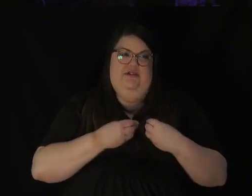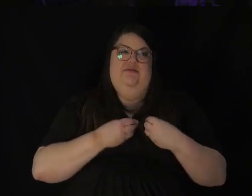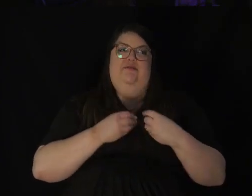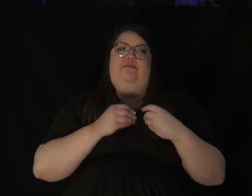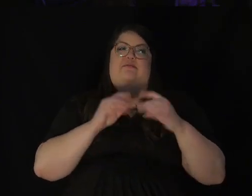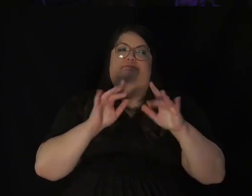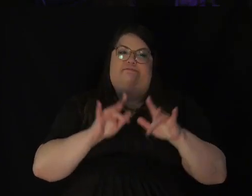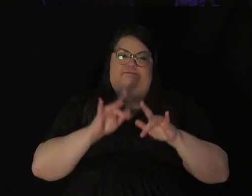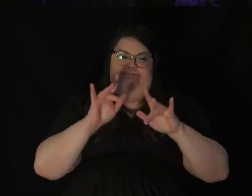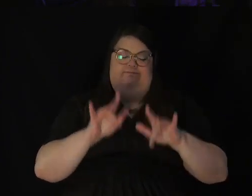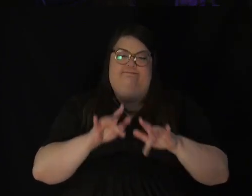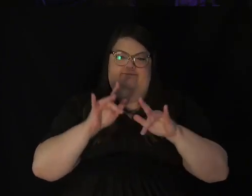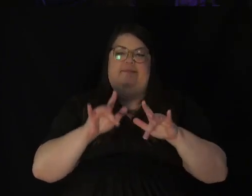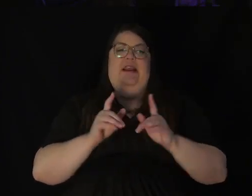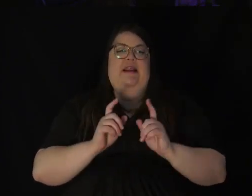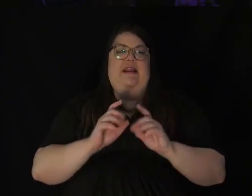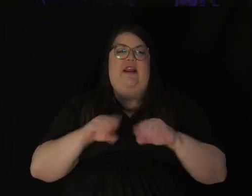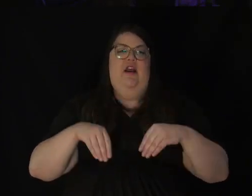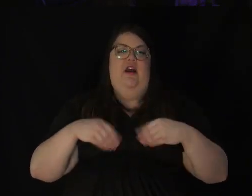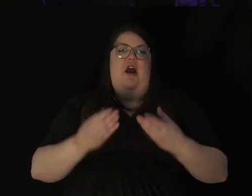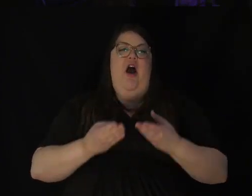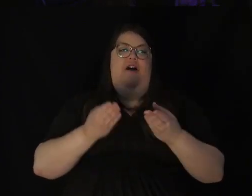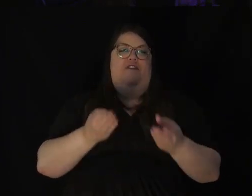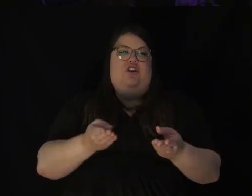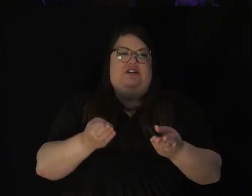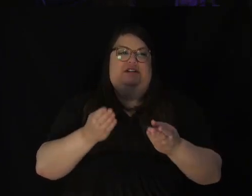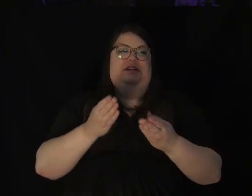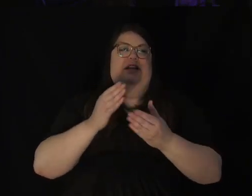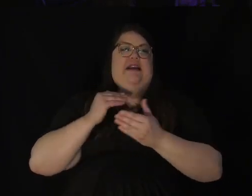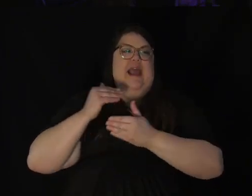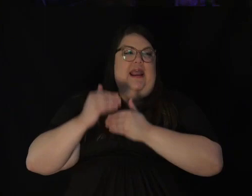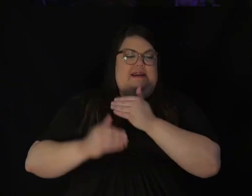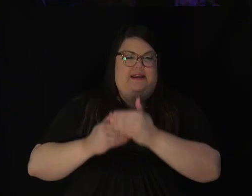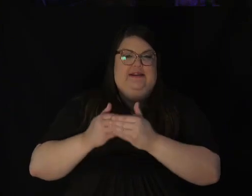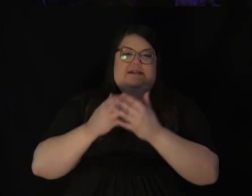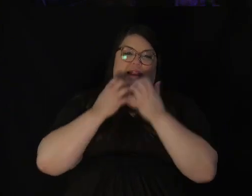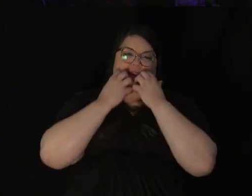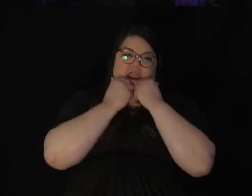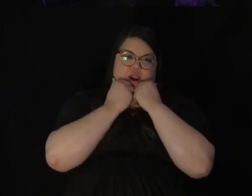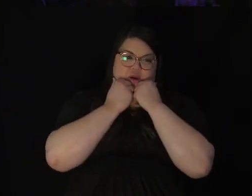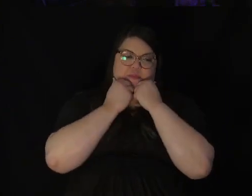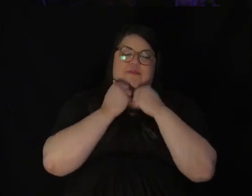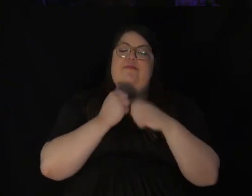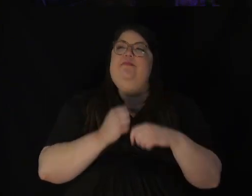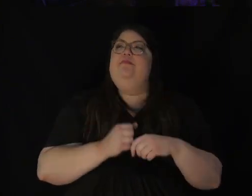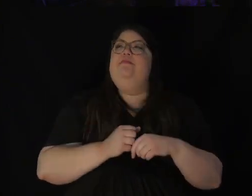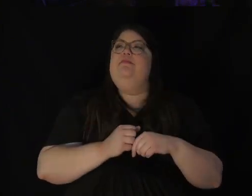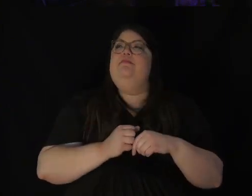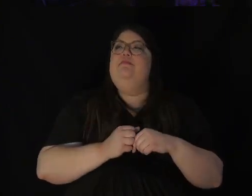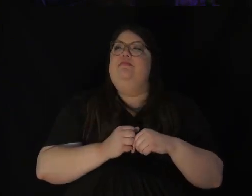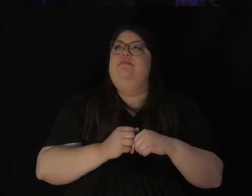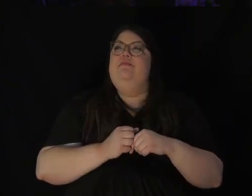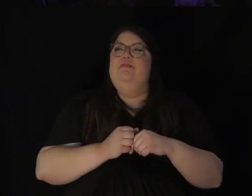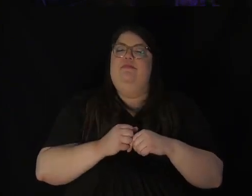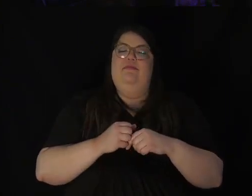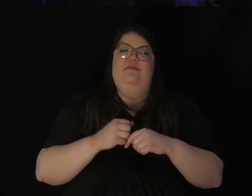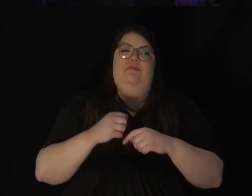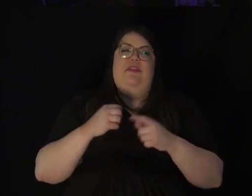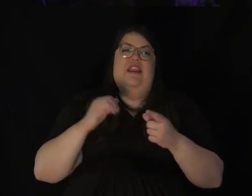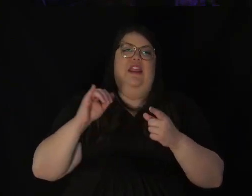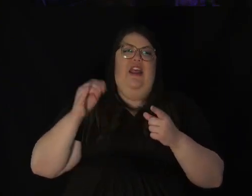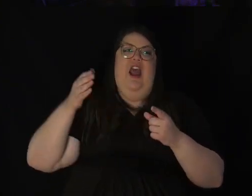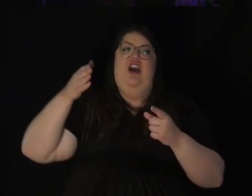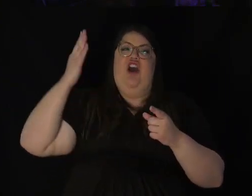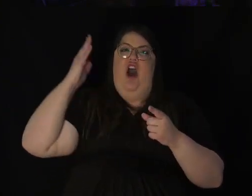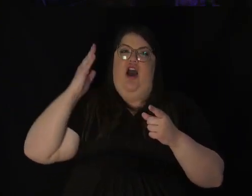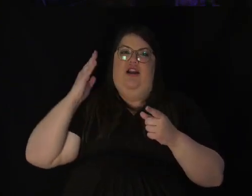he offers kindness and care. Oh, the graciousness of God, who